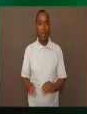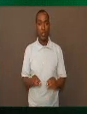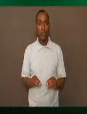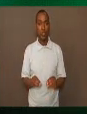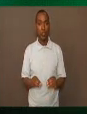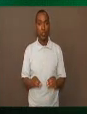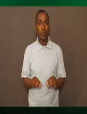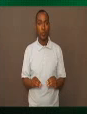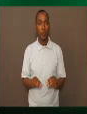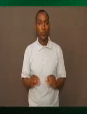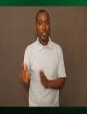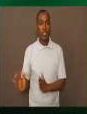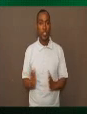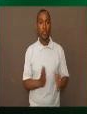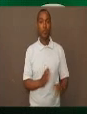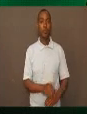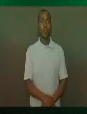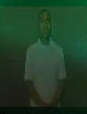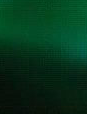Students, let's get ready.